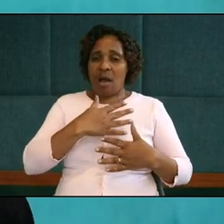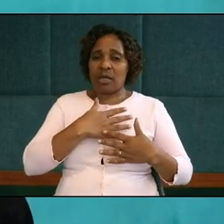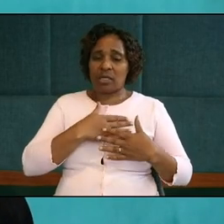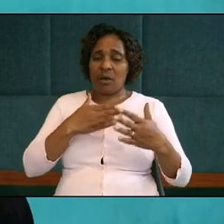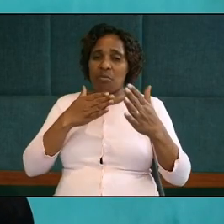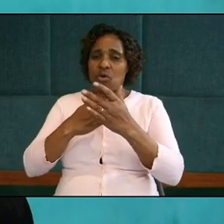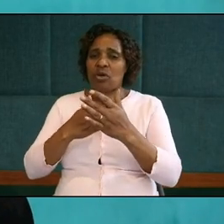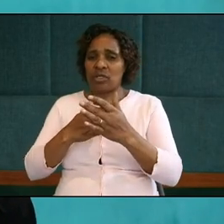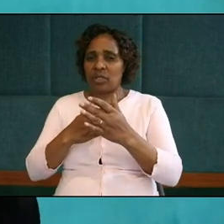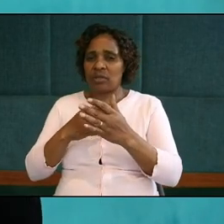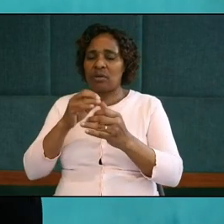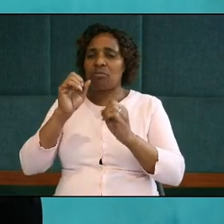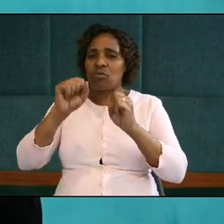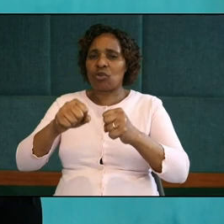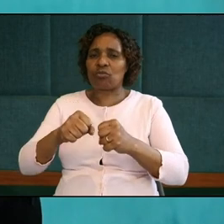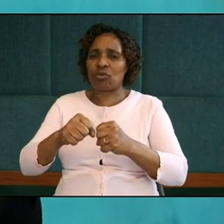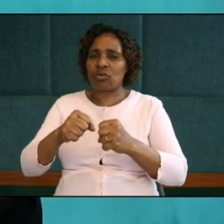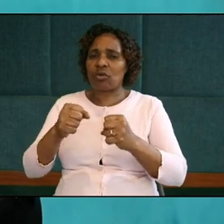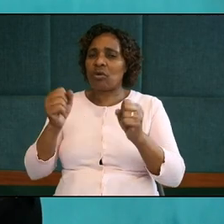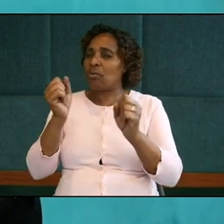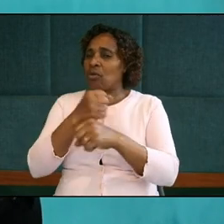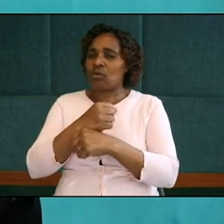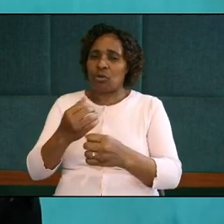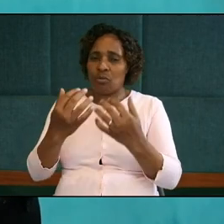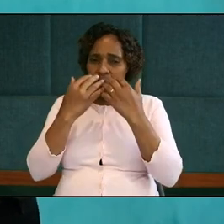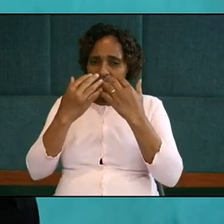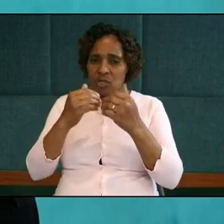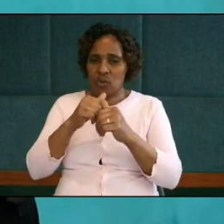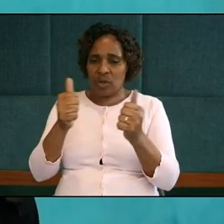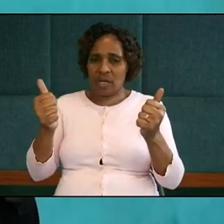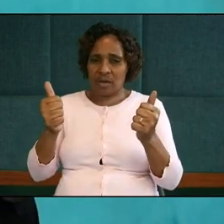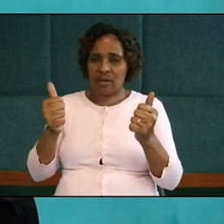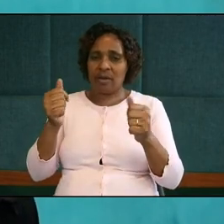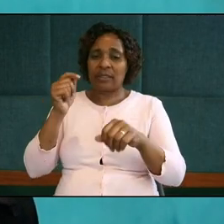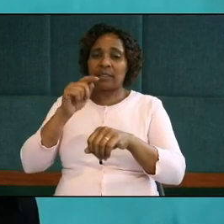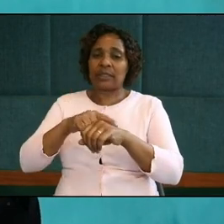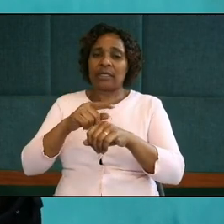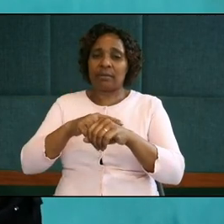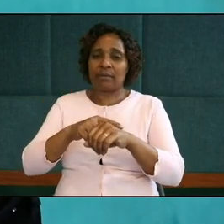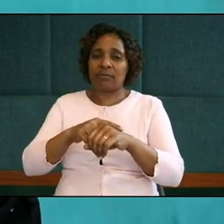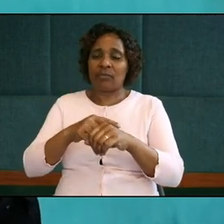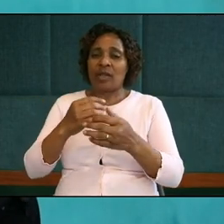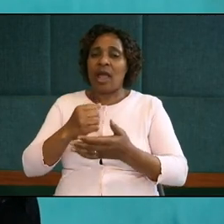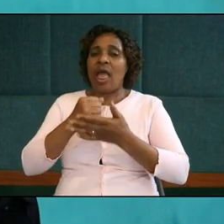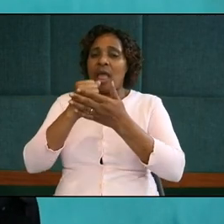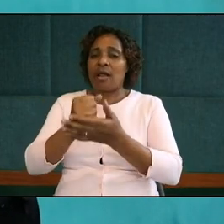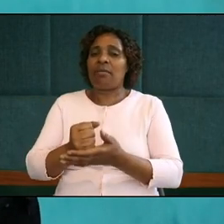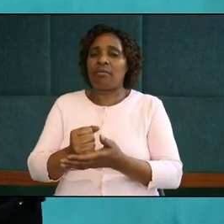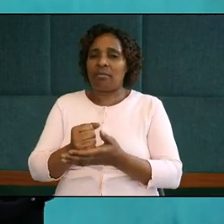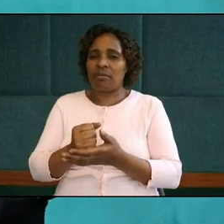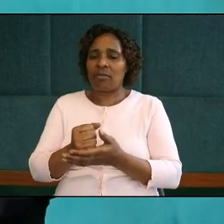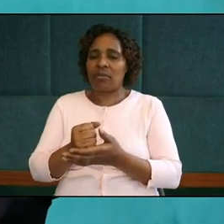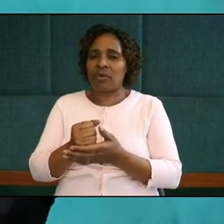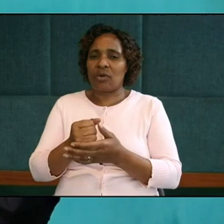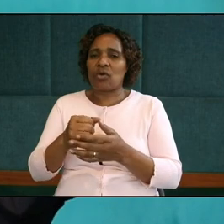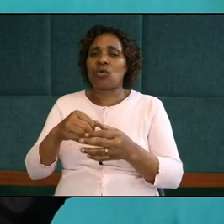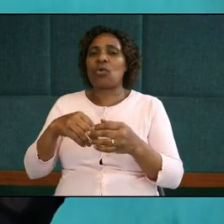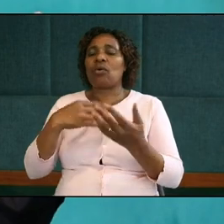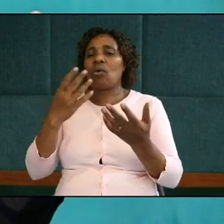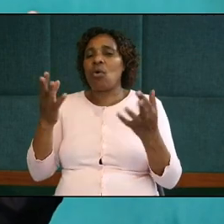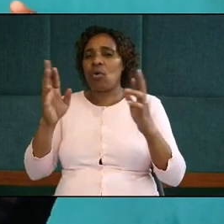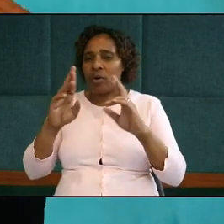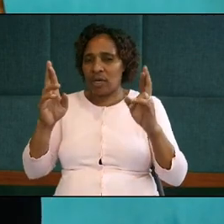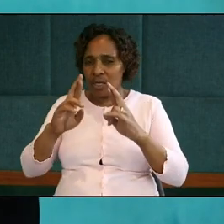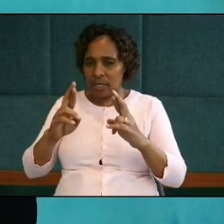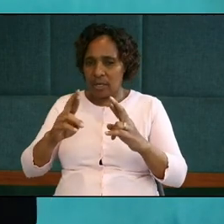sudden, you won't be able to breathe. And by the time you call for help, you're